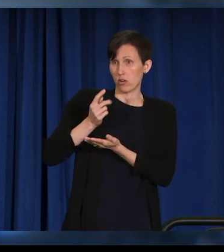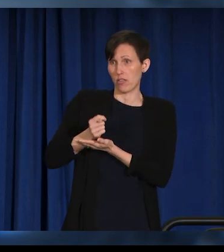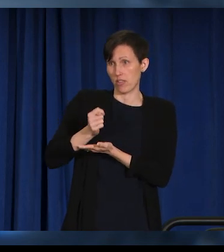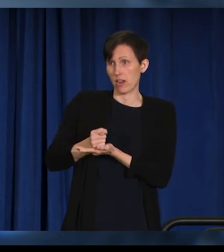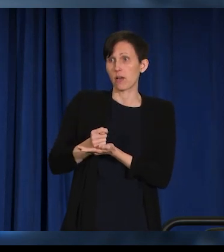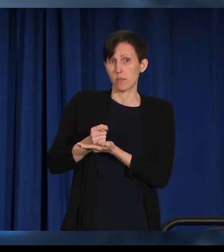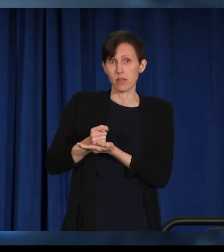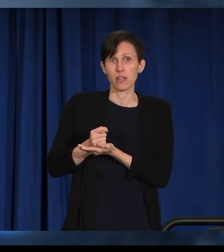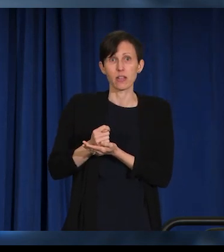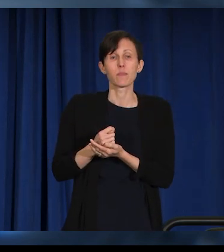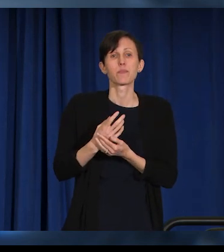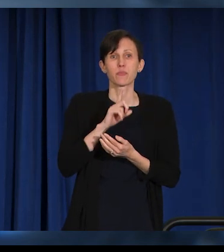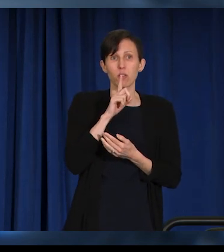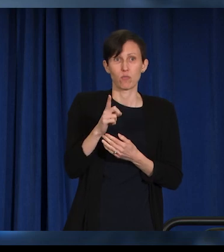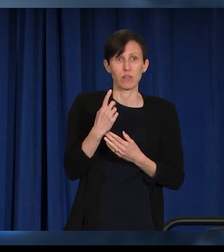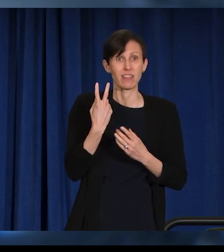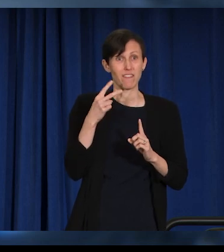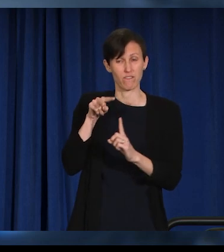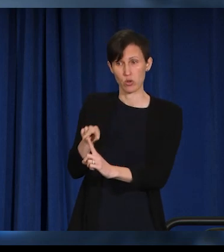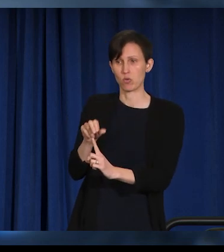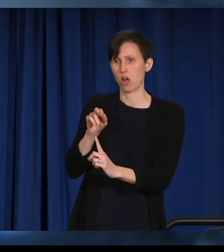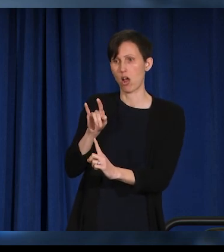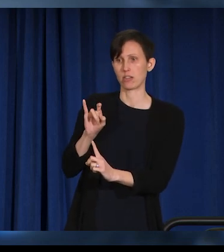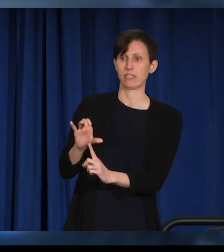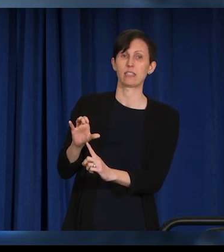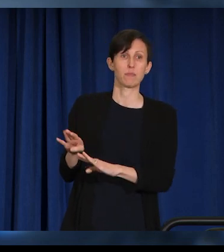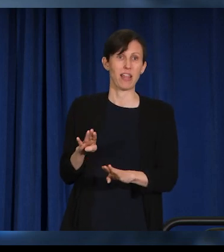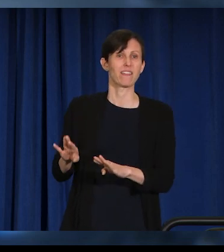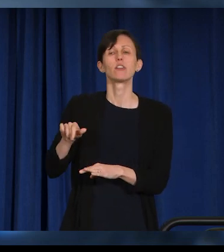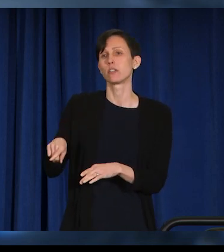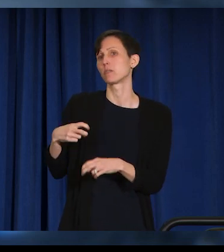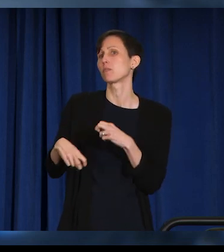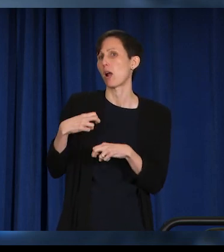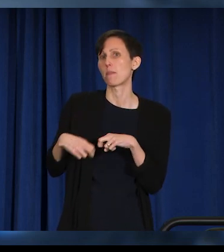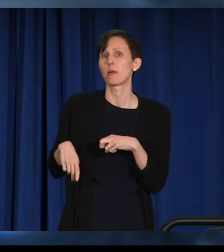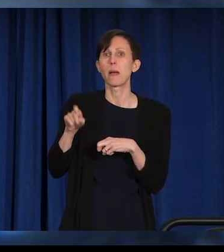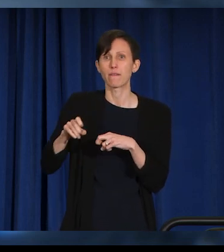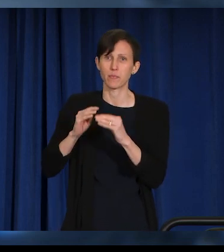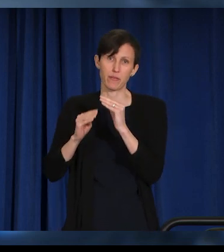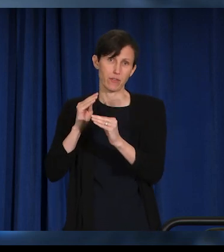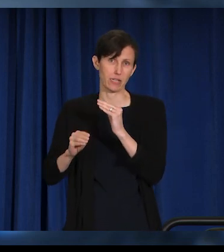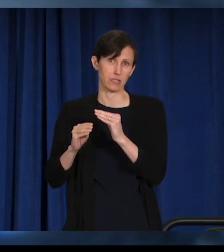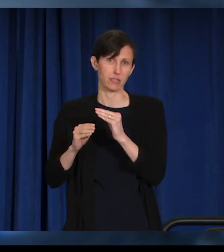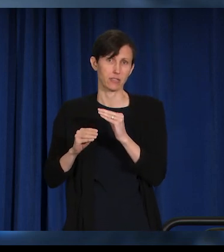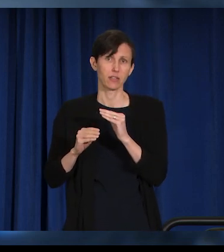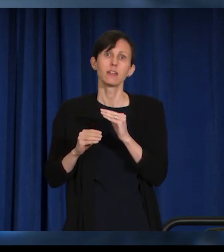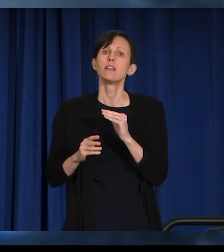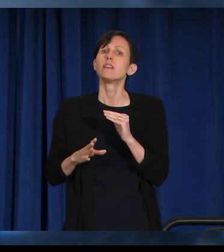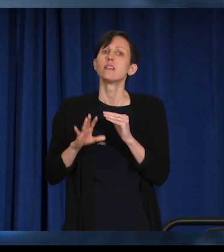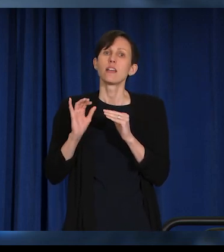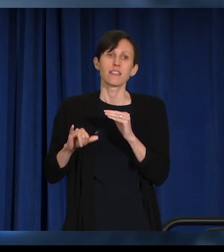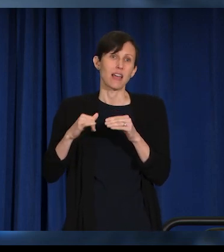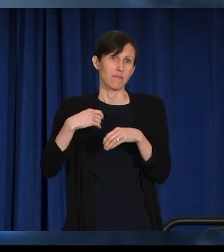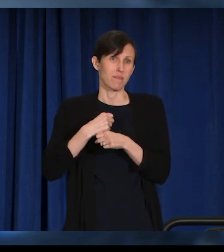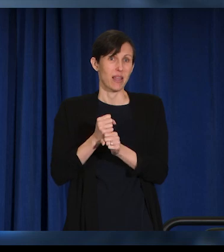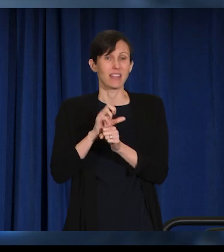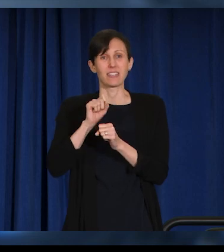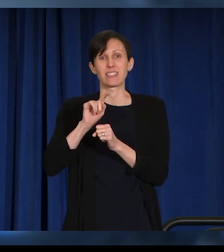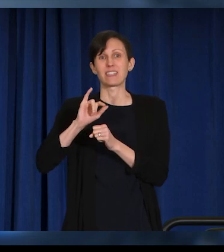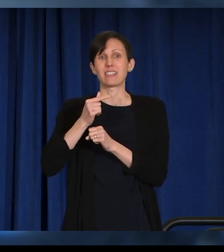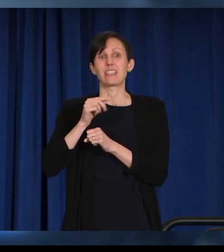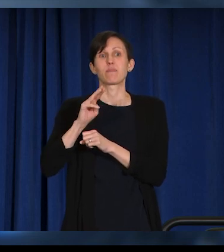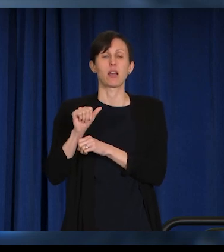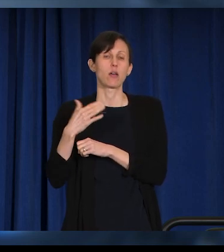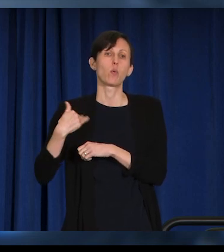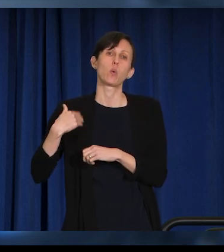most autistic behaviors as problems, and they needed to be corrected. This just further stigmatized autistic individuals and induced shame